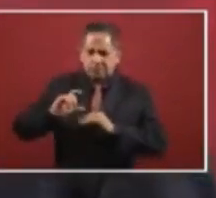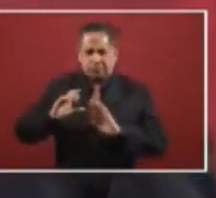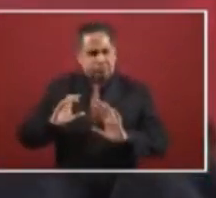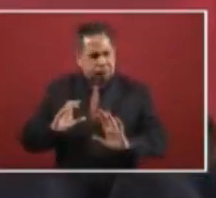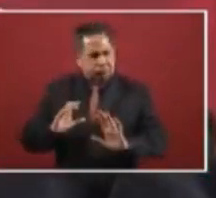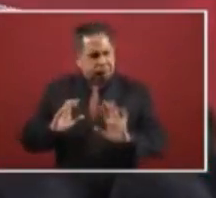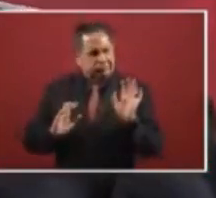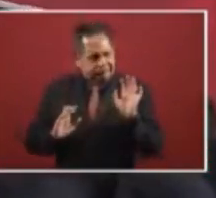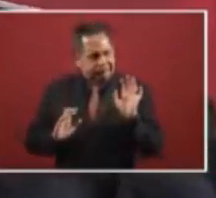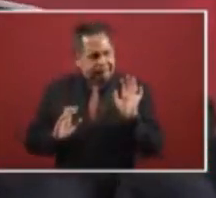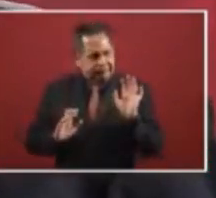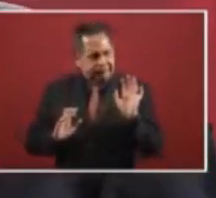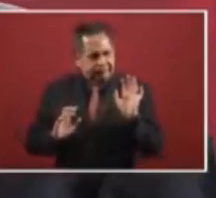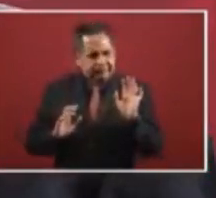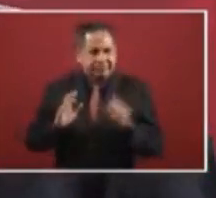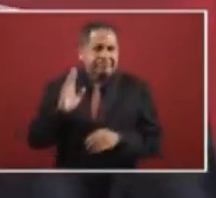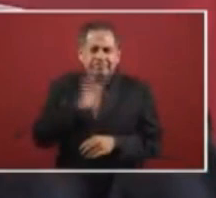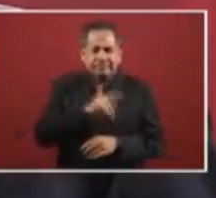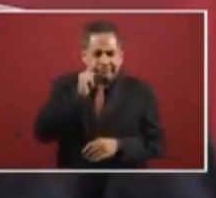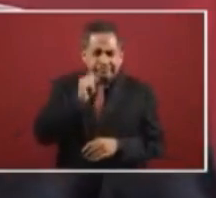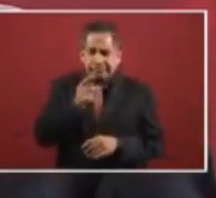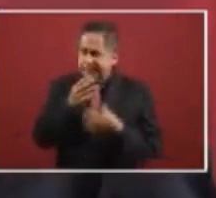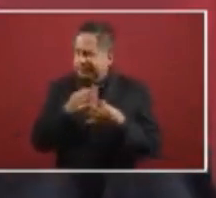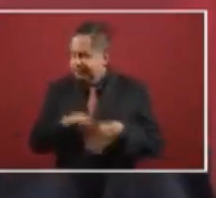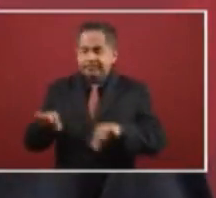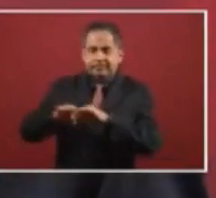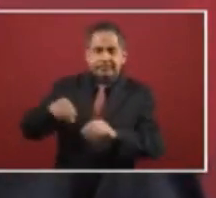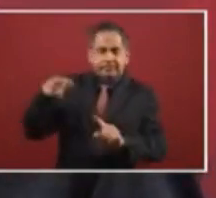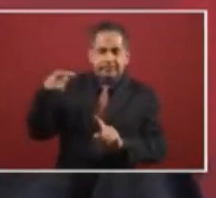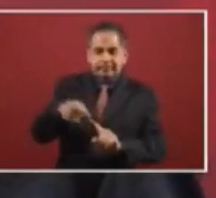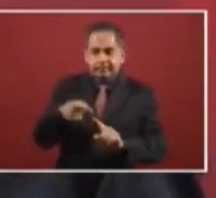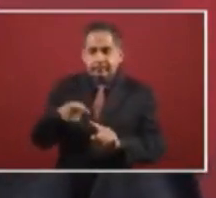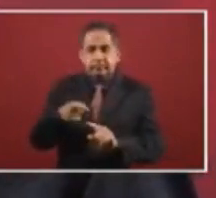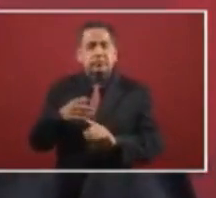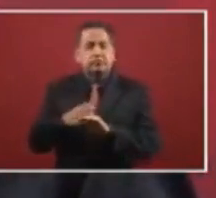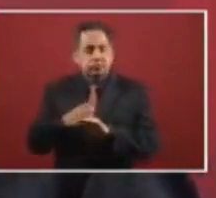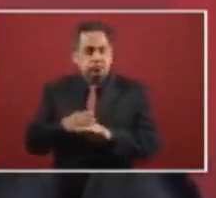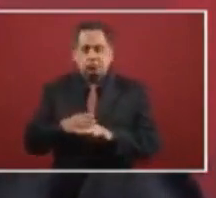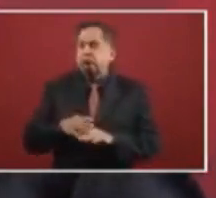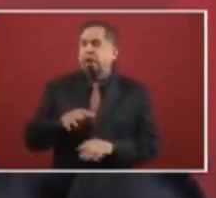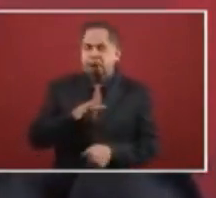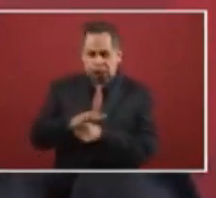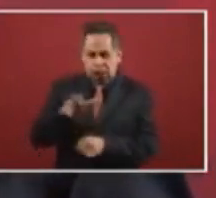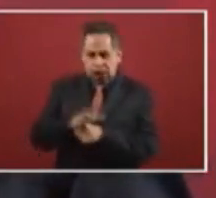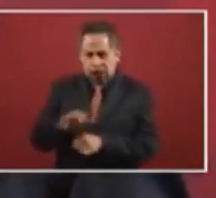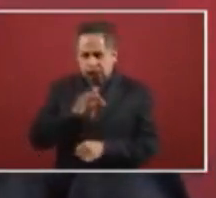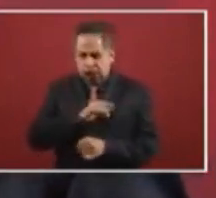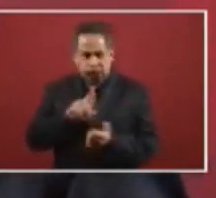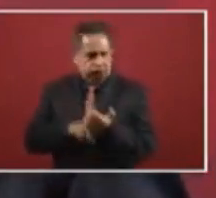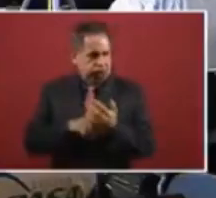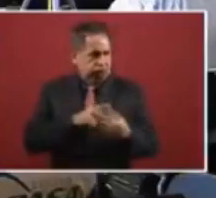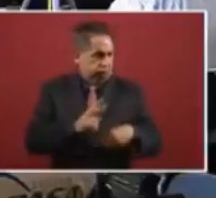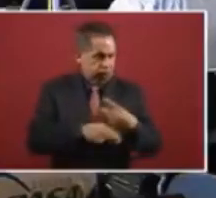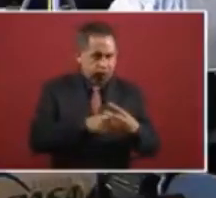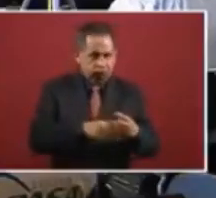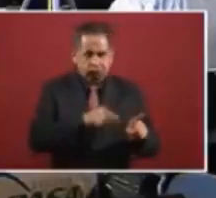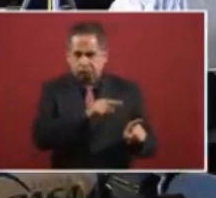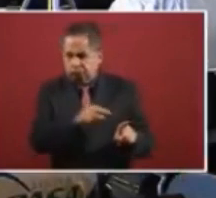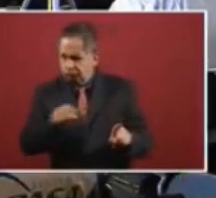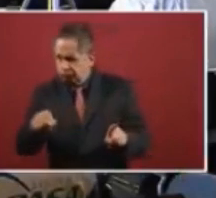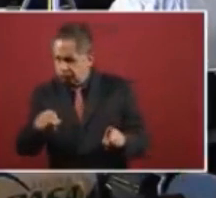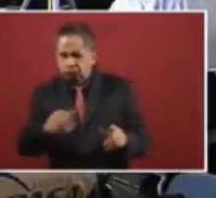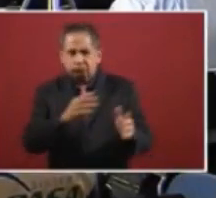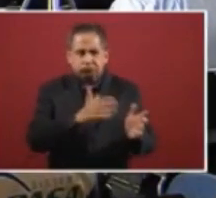I don't know if we'll grow or not, but what's relevant is that there is a potential and